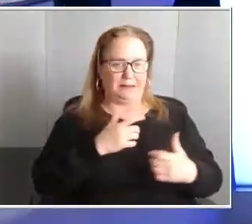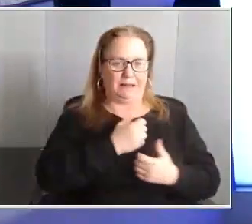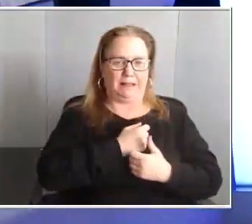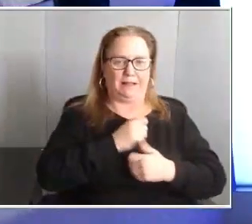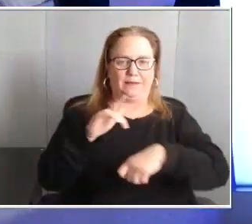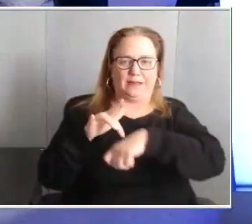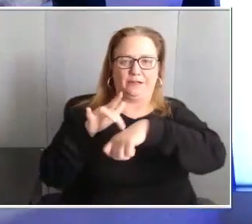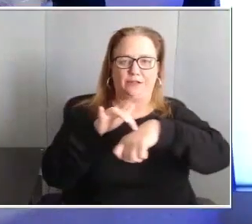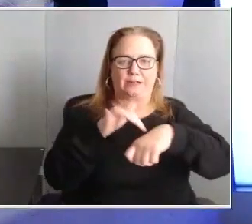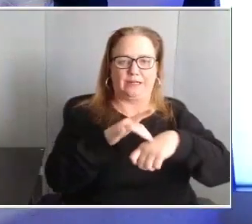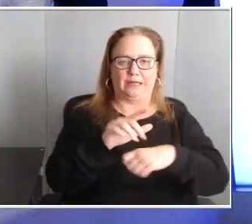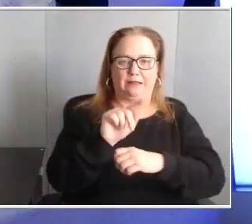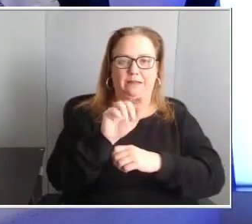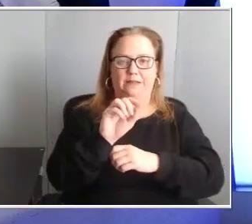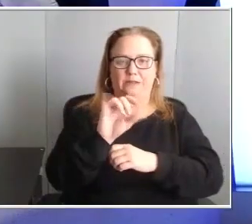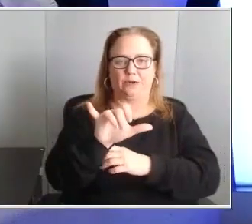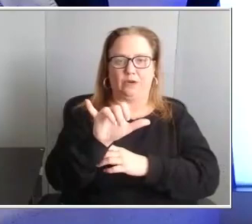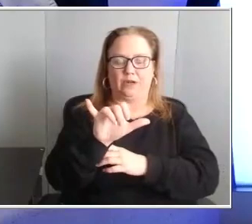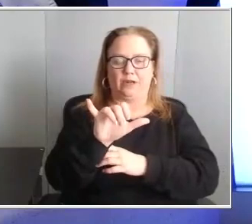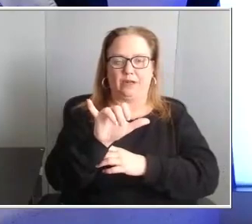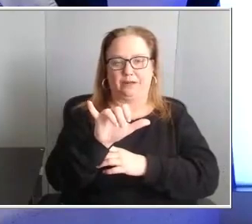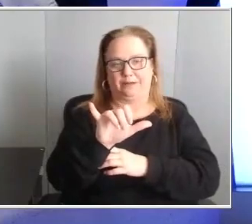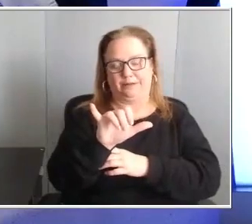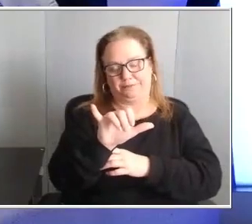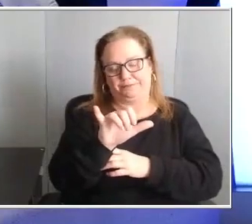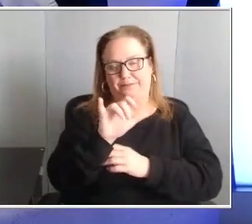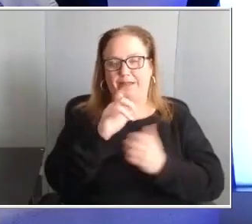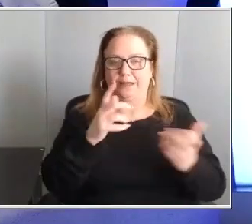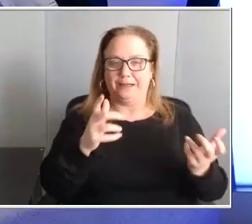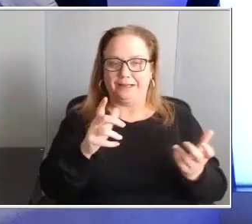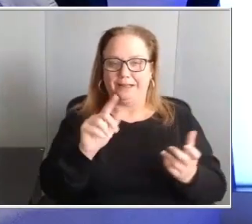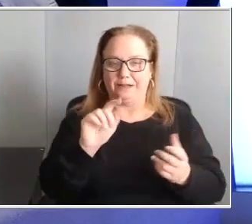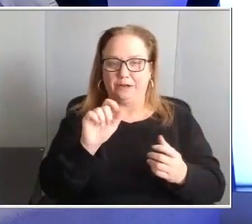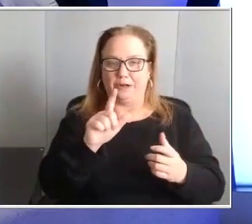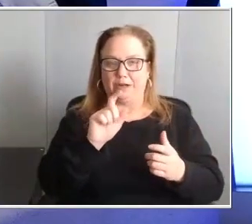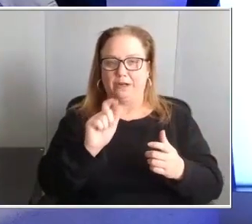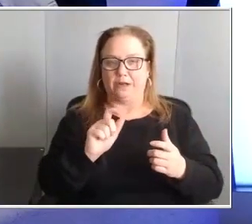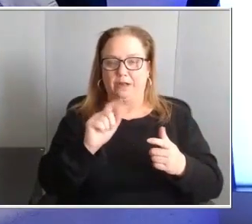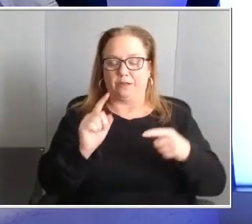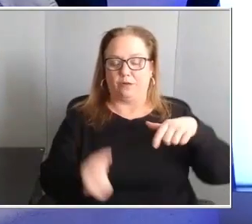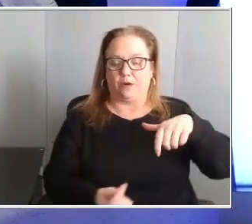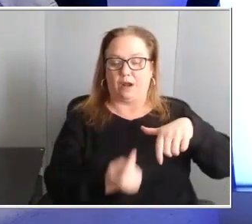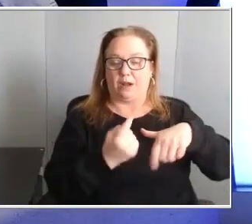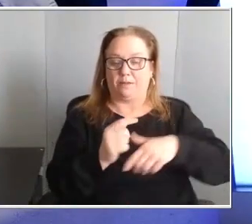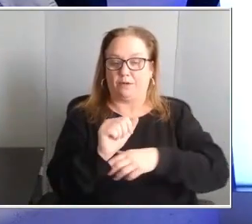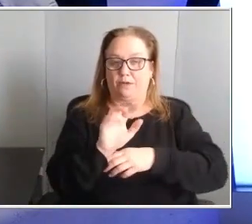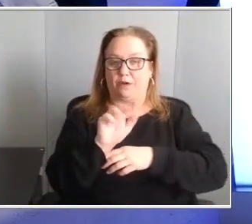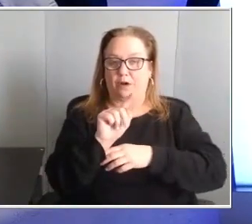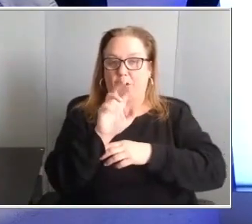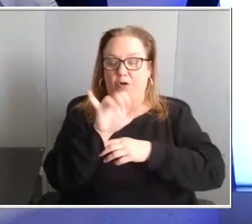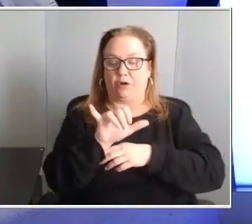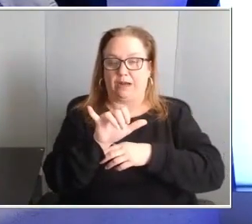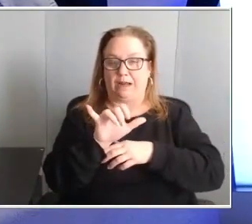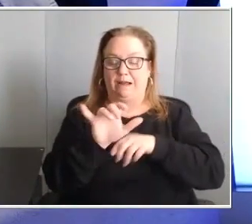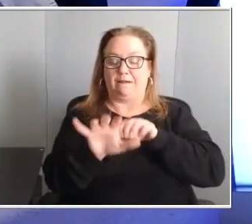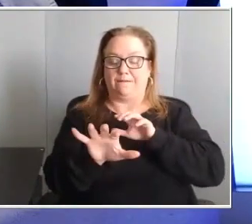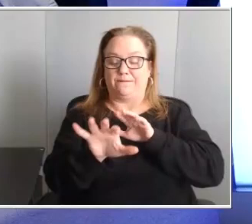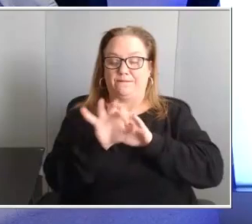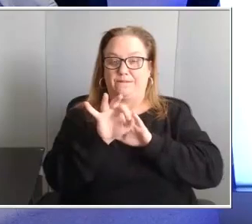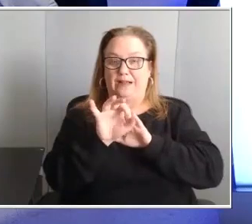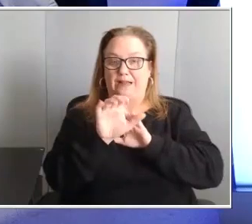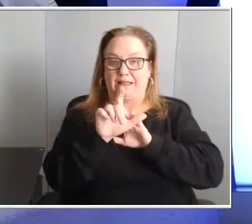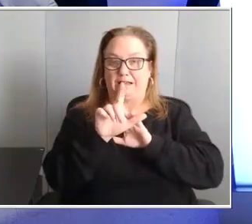this little toy, not so much a toy, but you could put this up through the femoral artery, find where the clot is, it must be in a